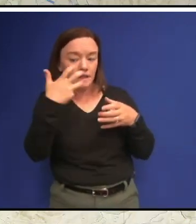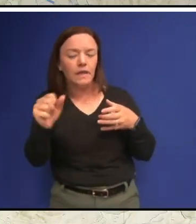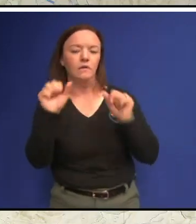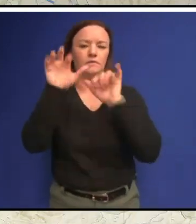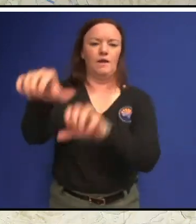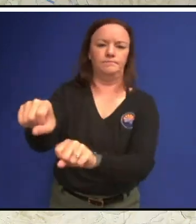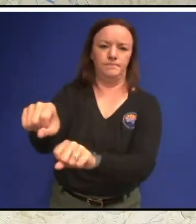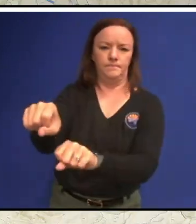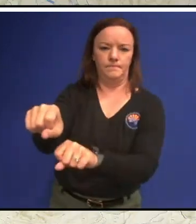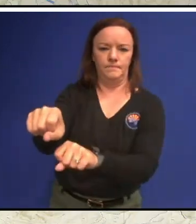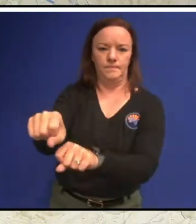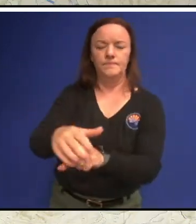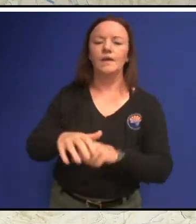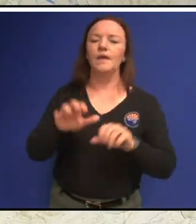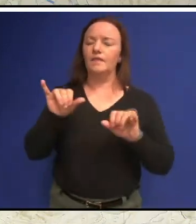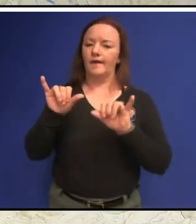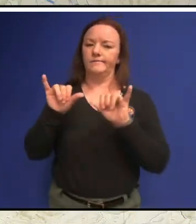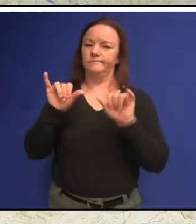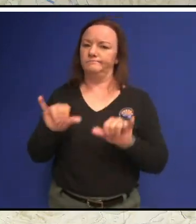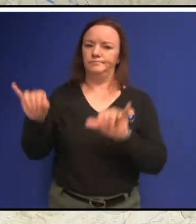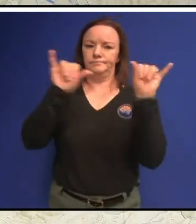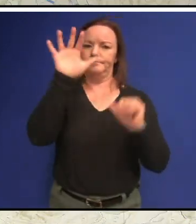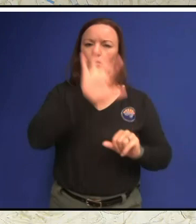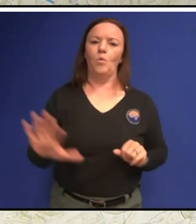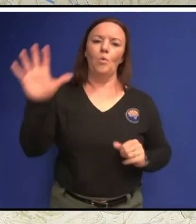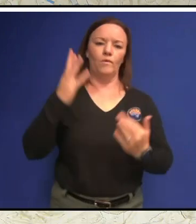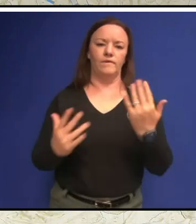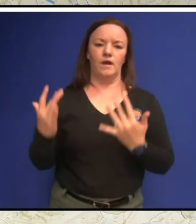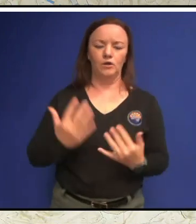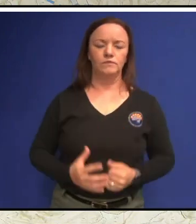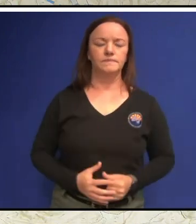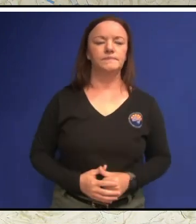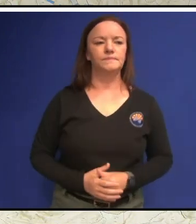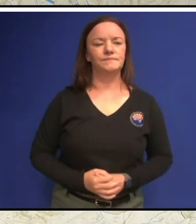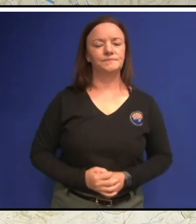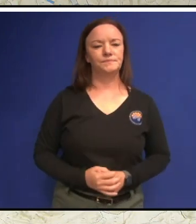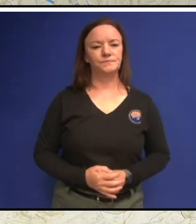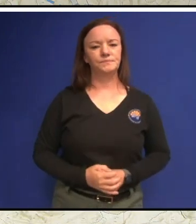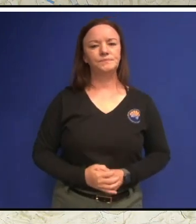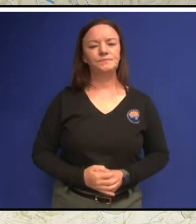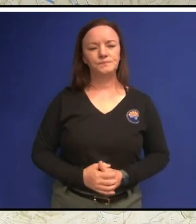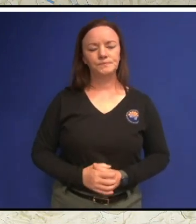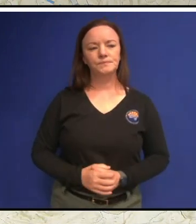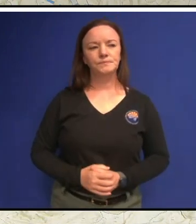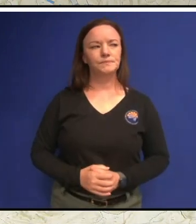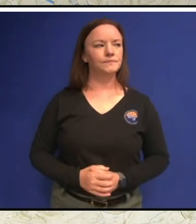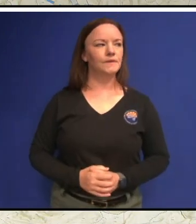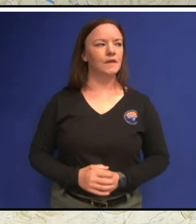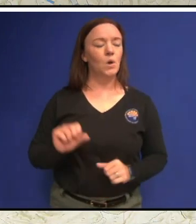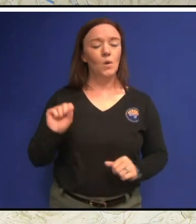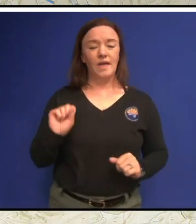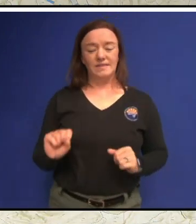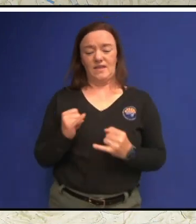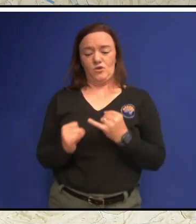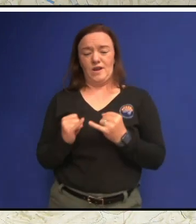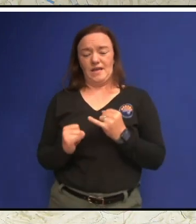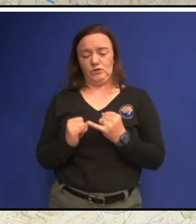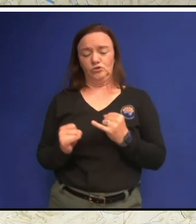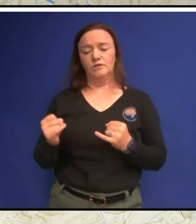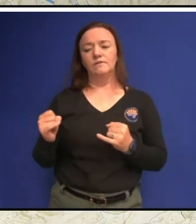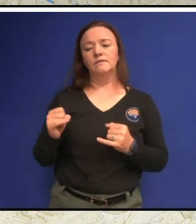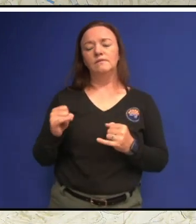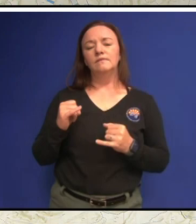with the entire fire. So let me start down here in the southern end. So late yesterday,